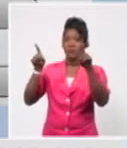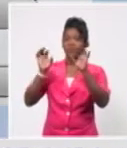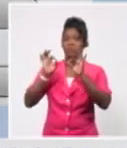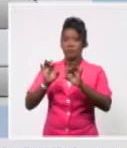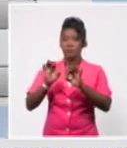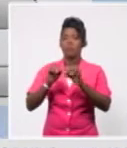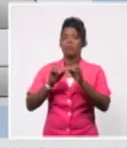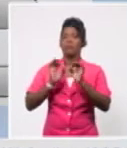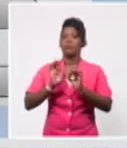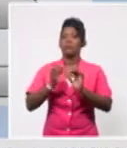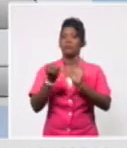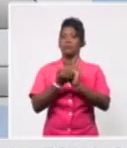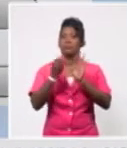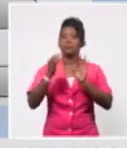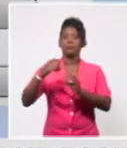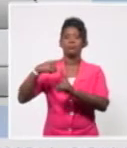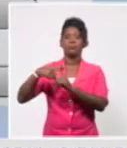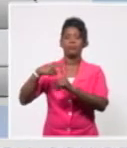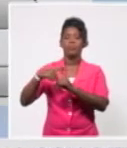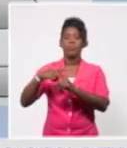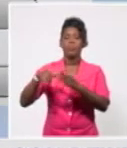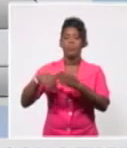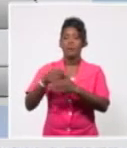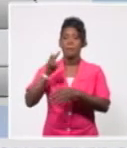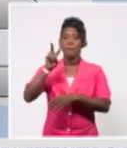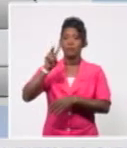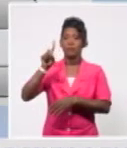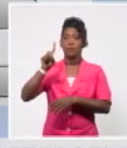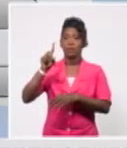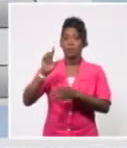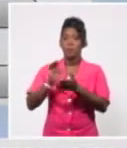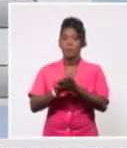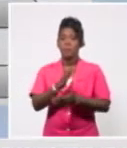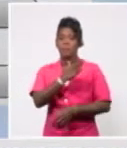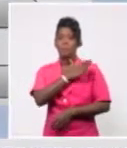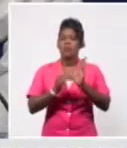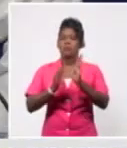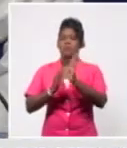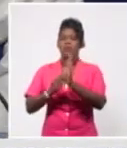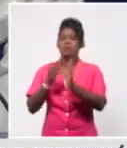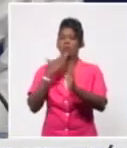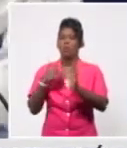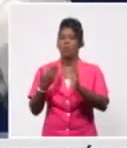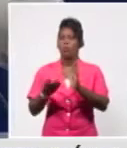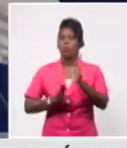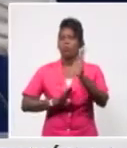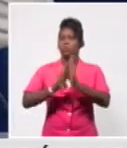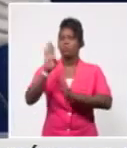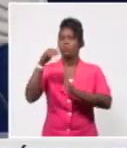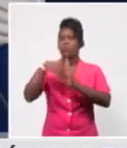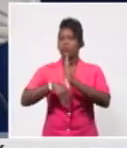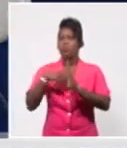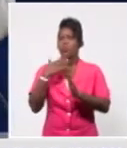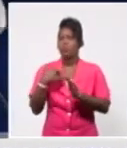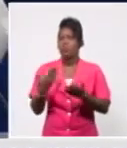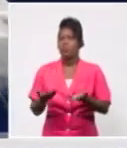665, or 14.3%, are active hospitalized cases.